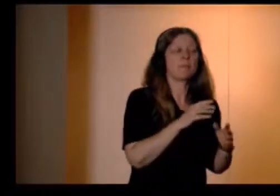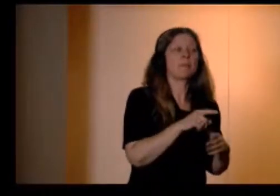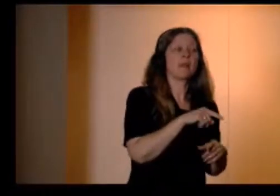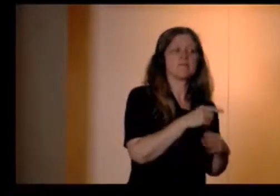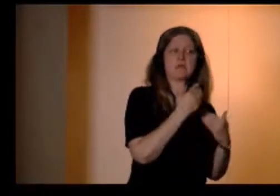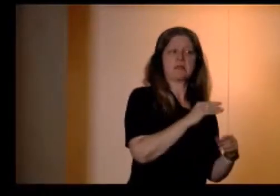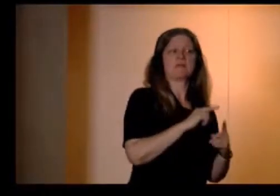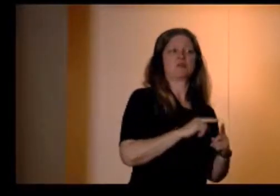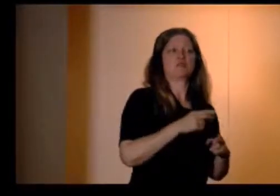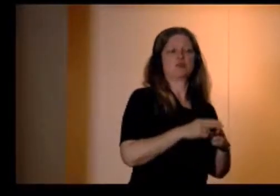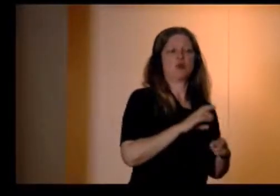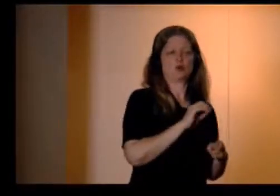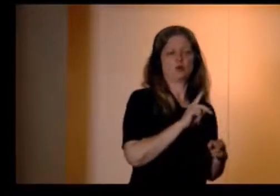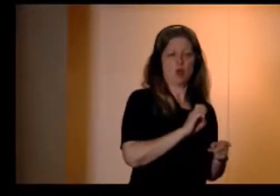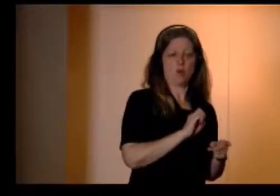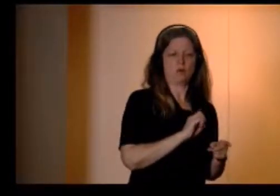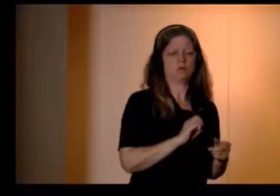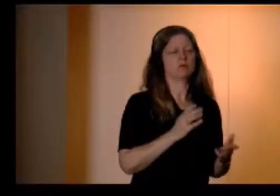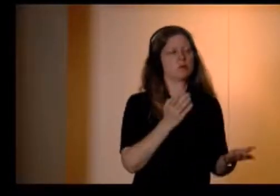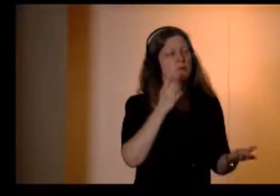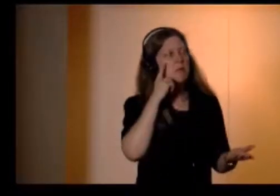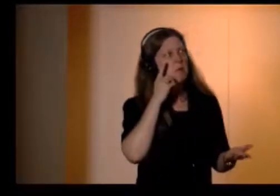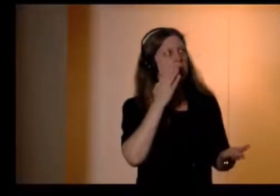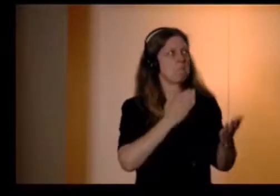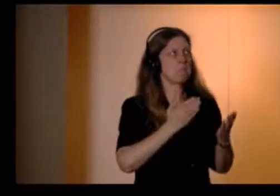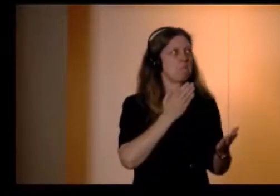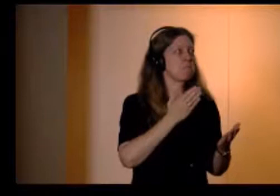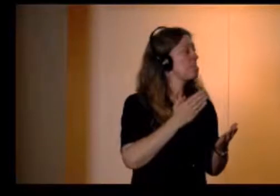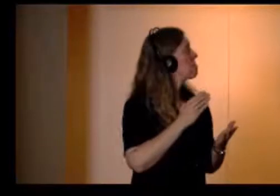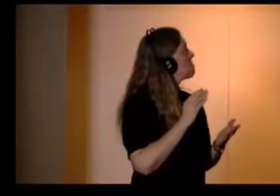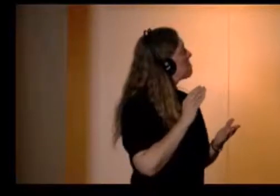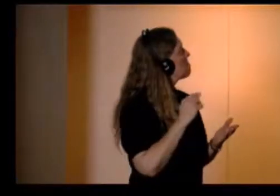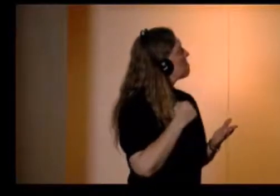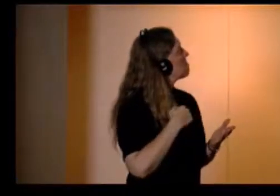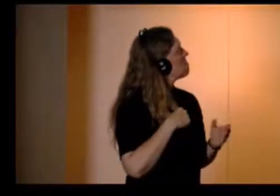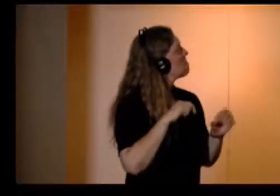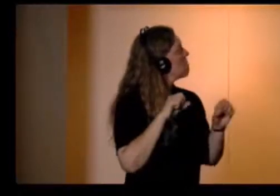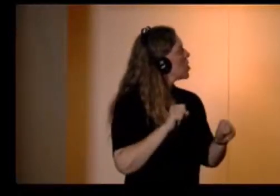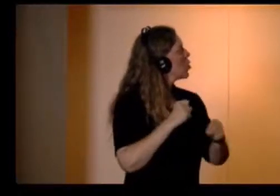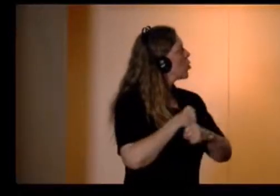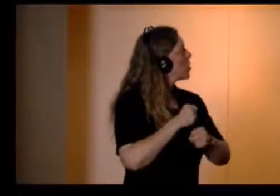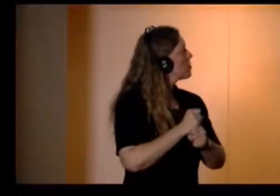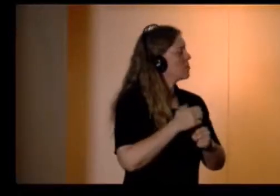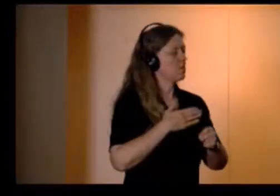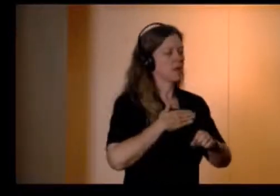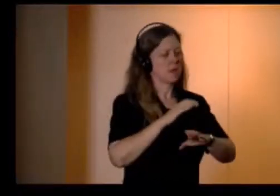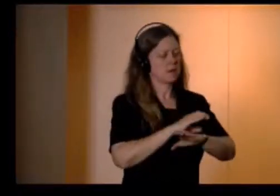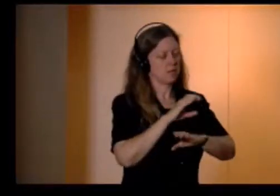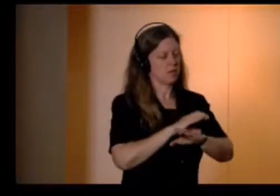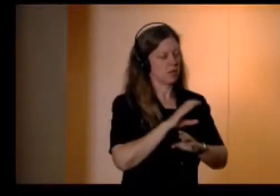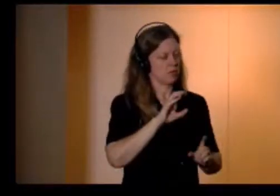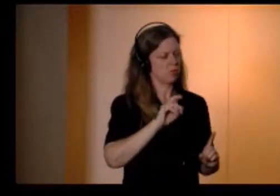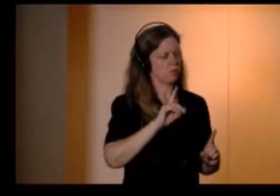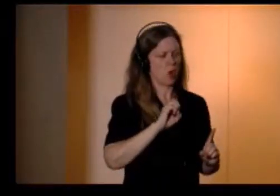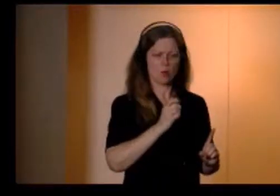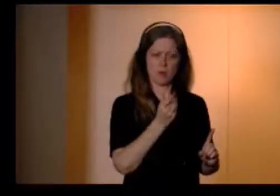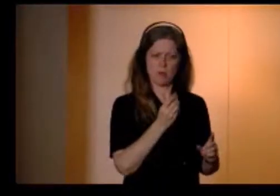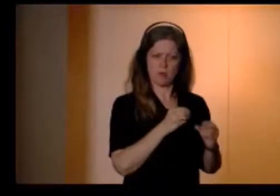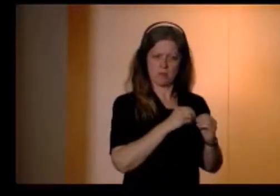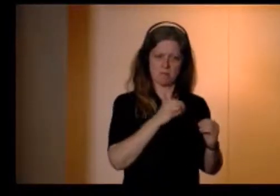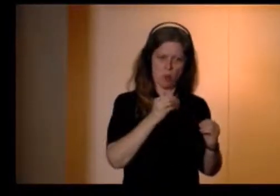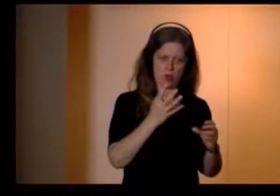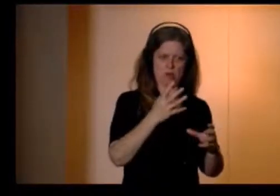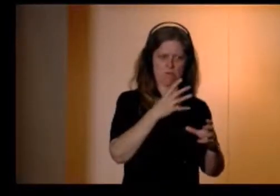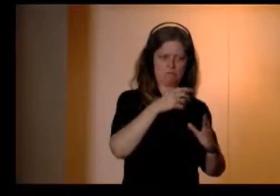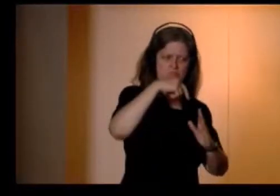then say, okay, maybe I can make my computer code a little bit more involved, right, that it maybe mirrors the physical world better.